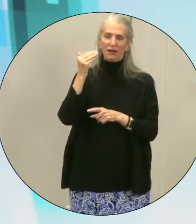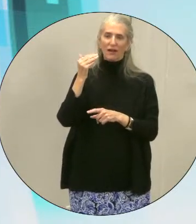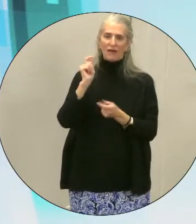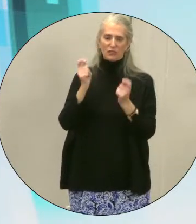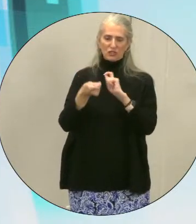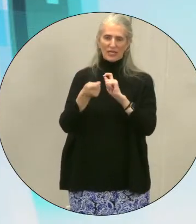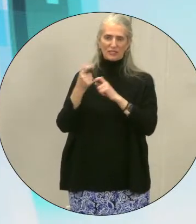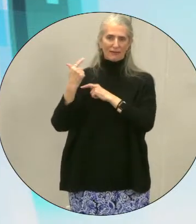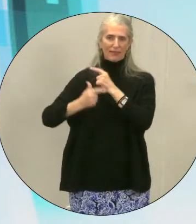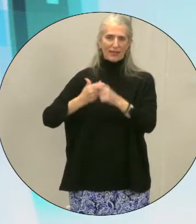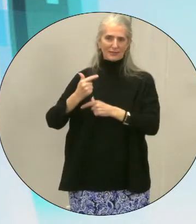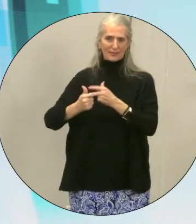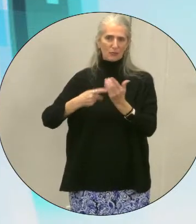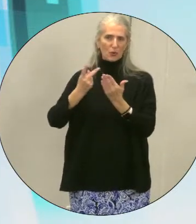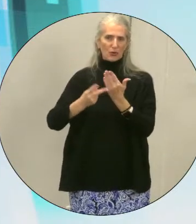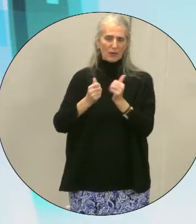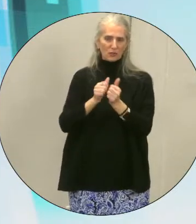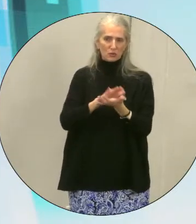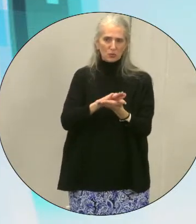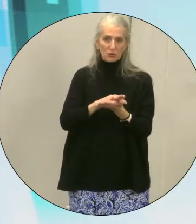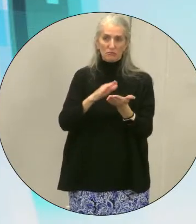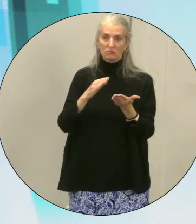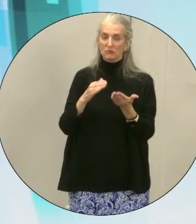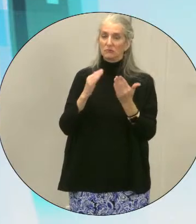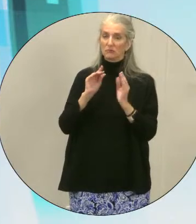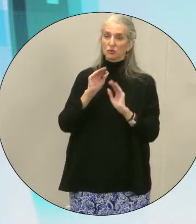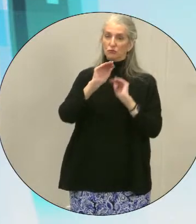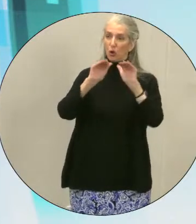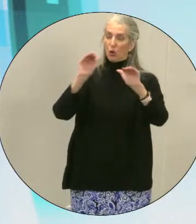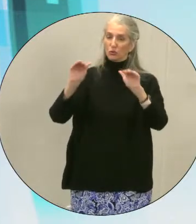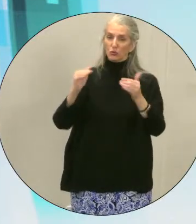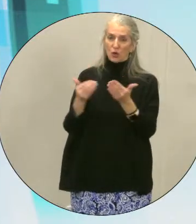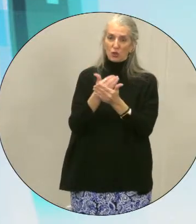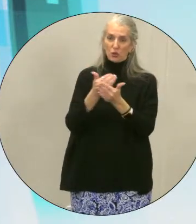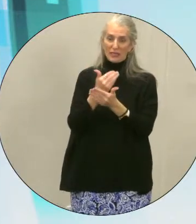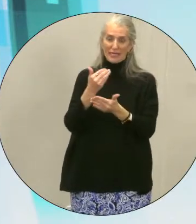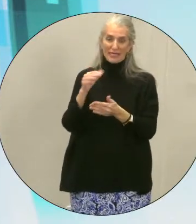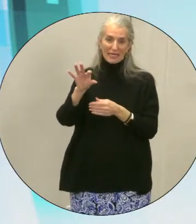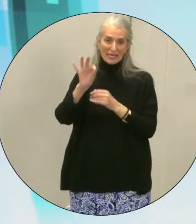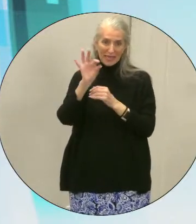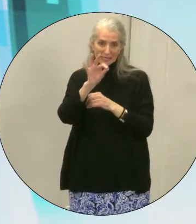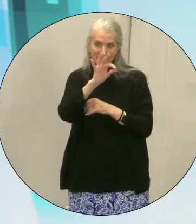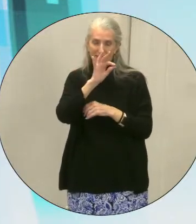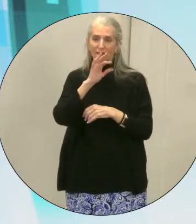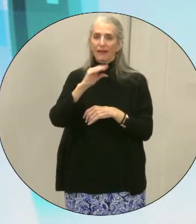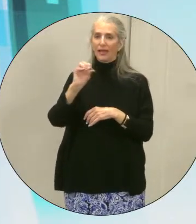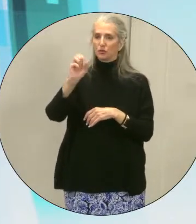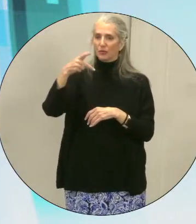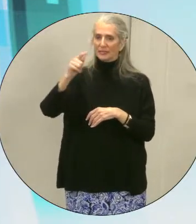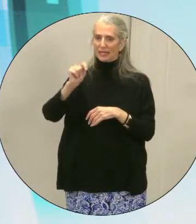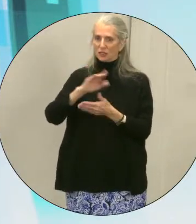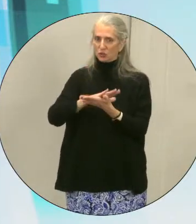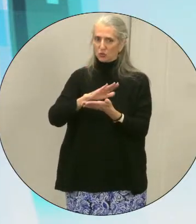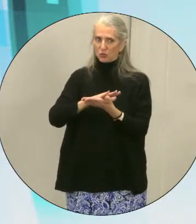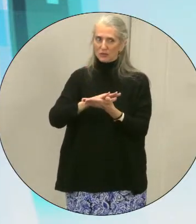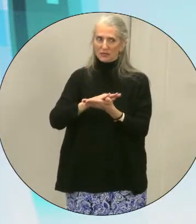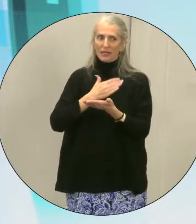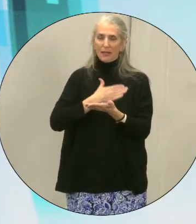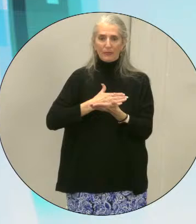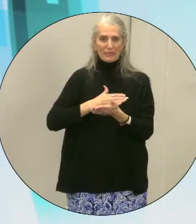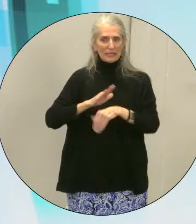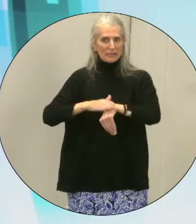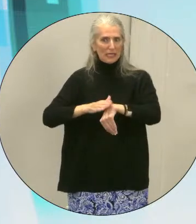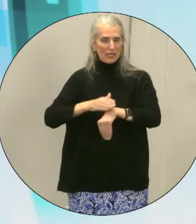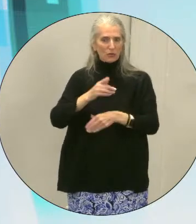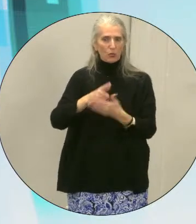program of the school. To those who are newly elected and to our new superintendent schools, please heed what your successful predecessors have